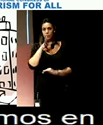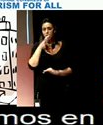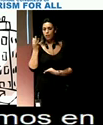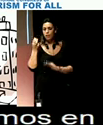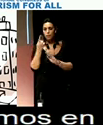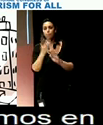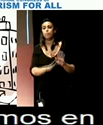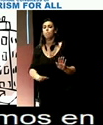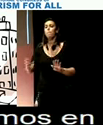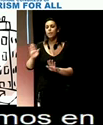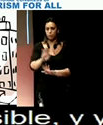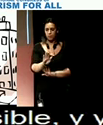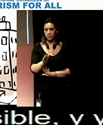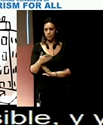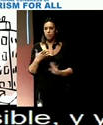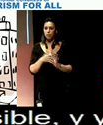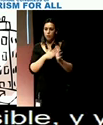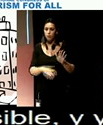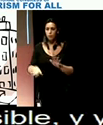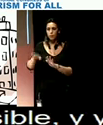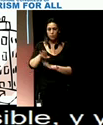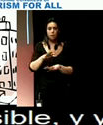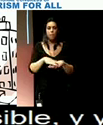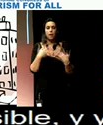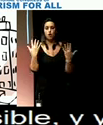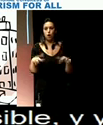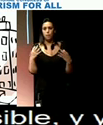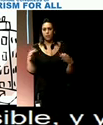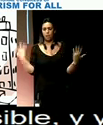view, and we want to take a step forward